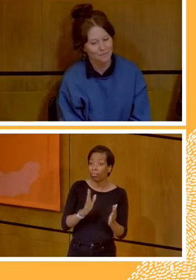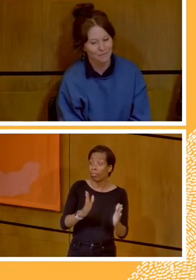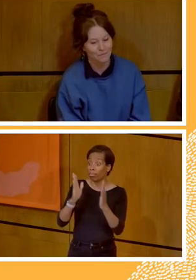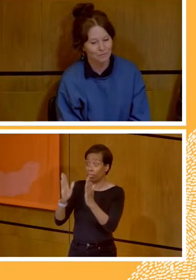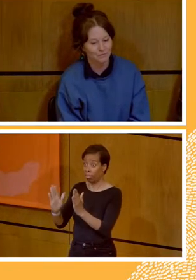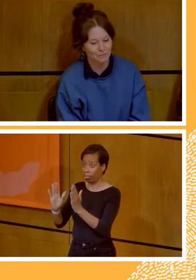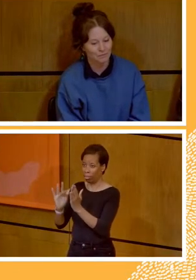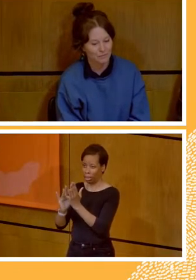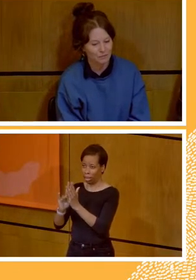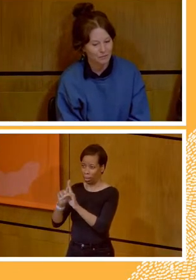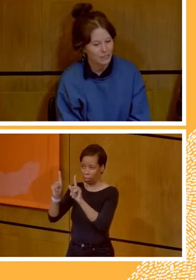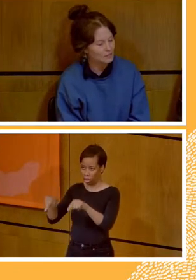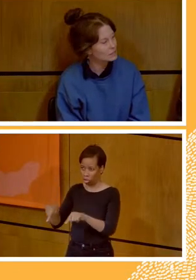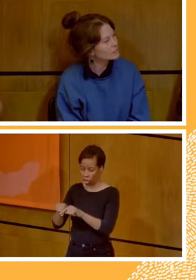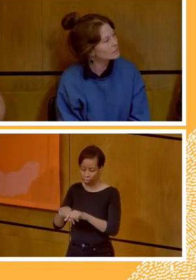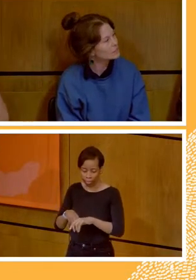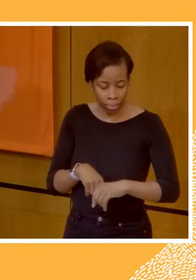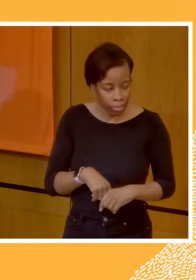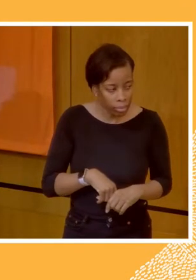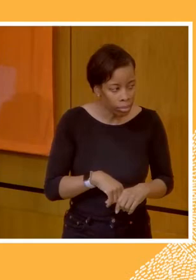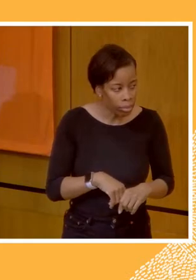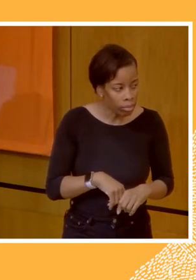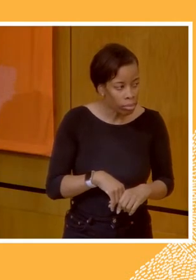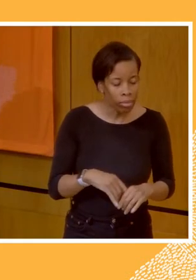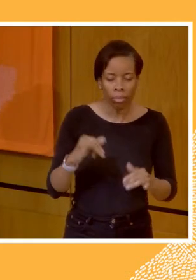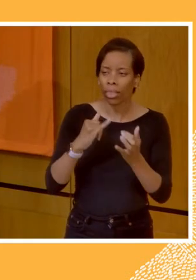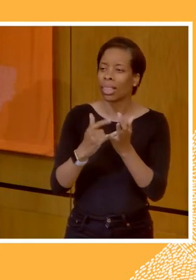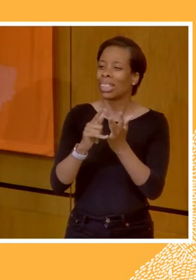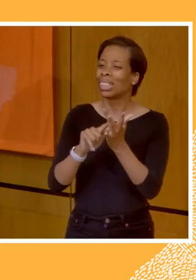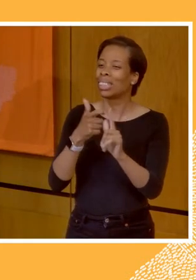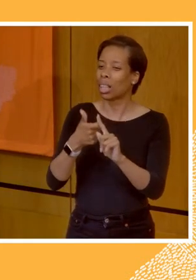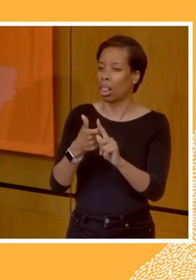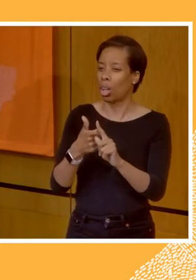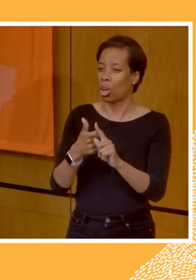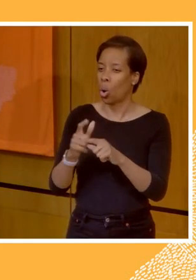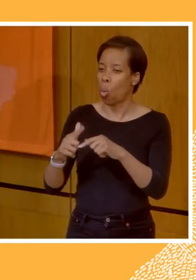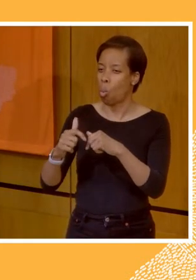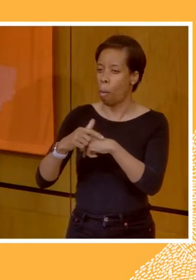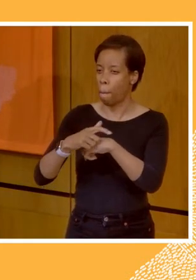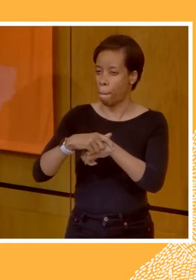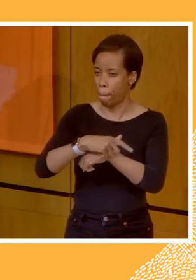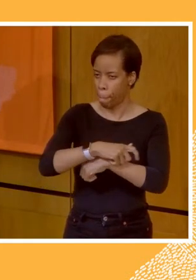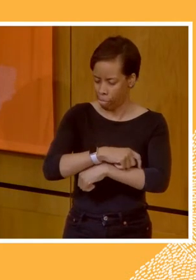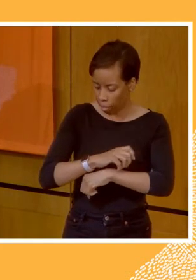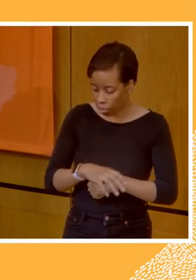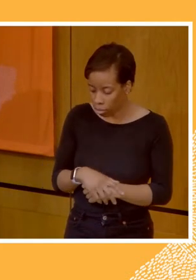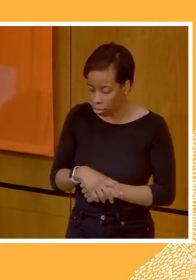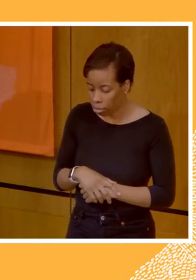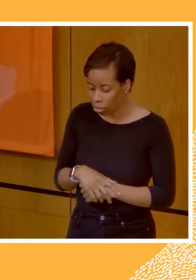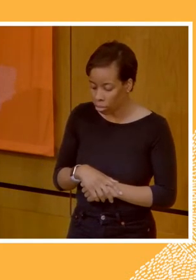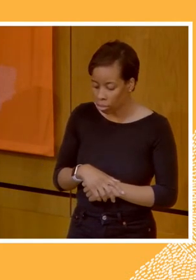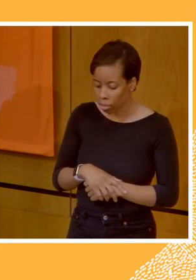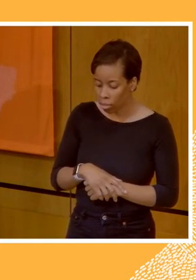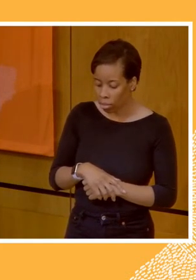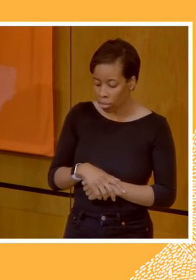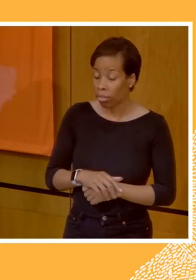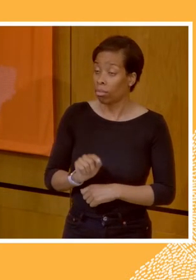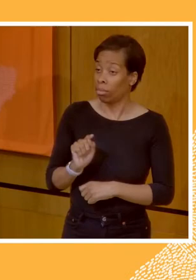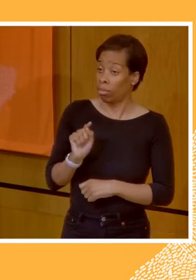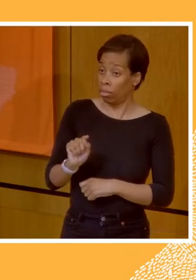which is where we have our research hub for Land Body Ecologies in India. This is a community that lives on the outskirts